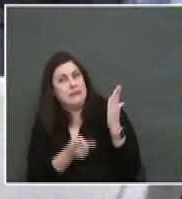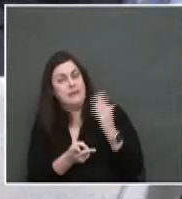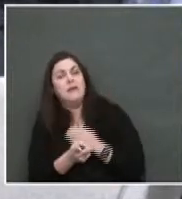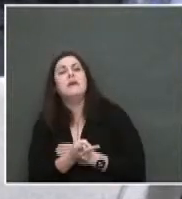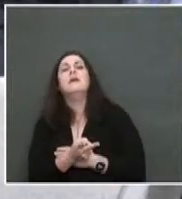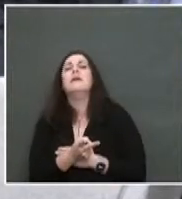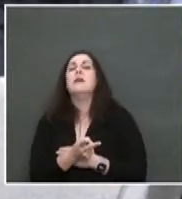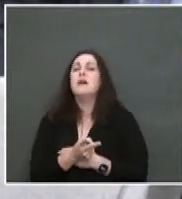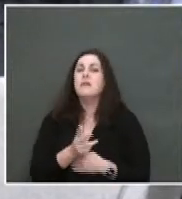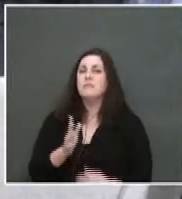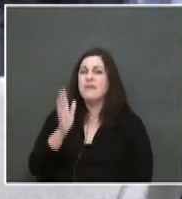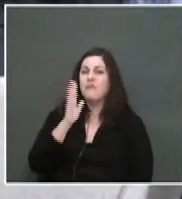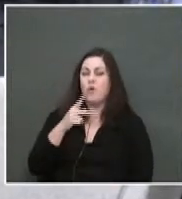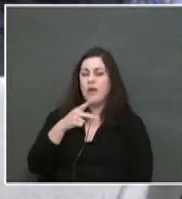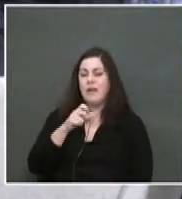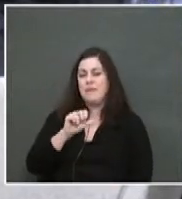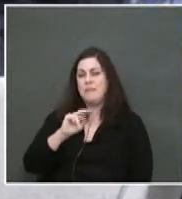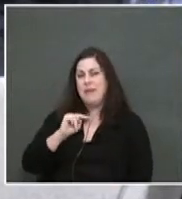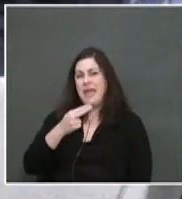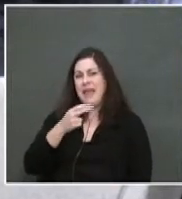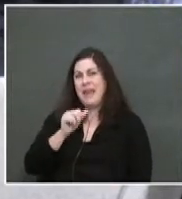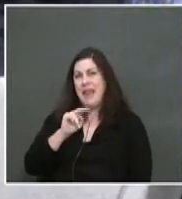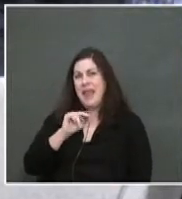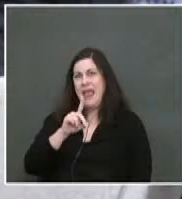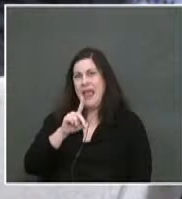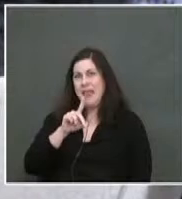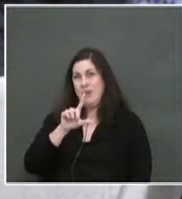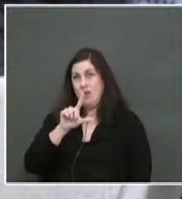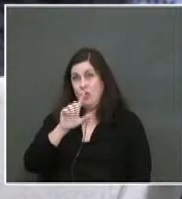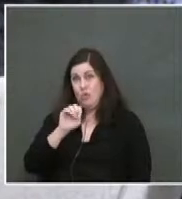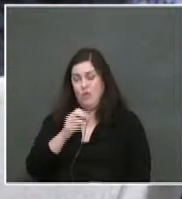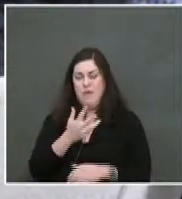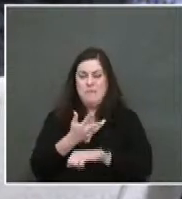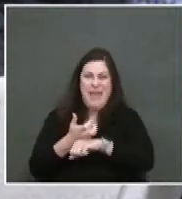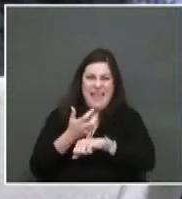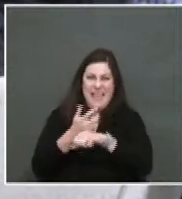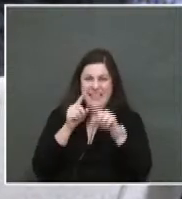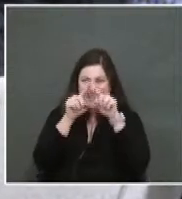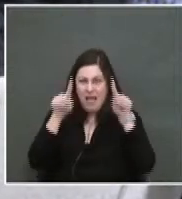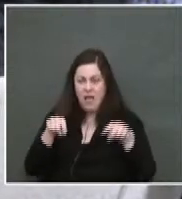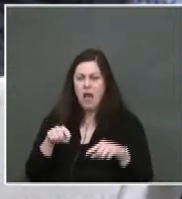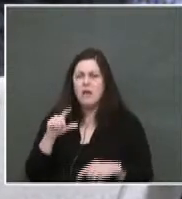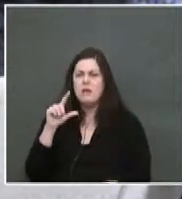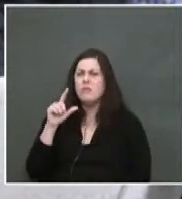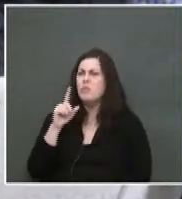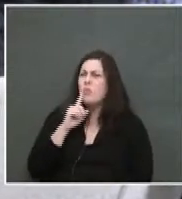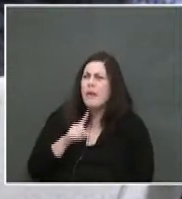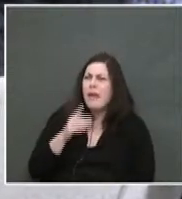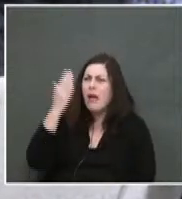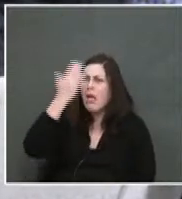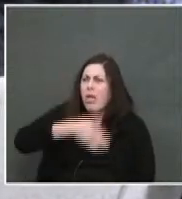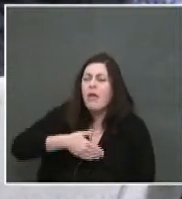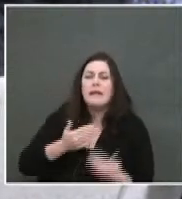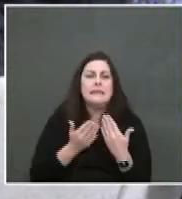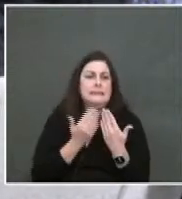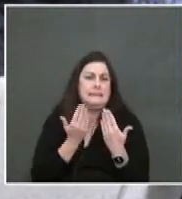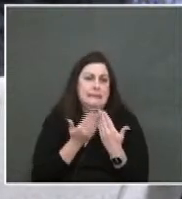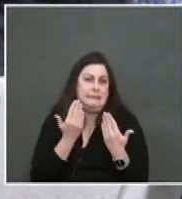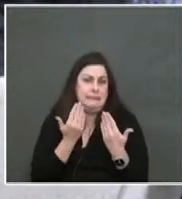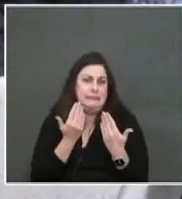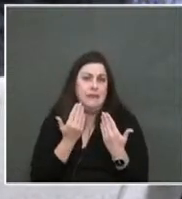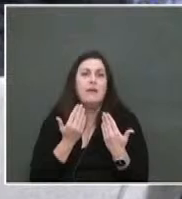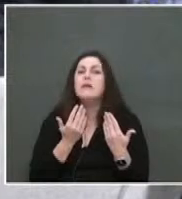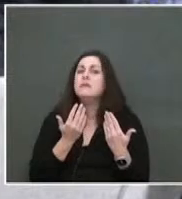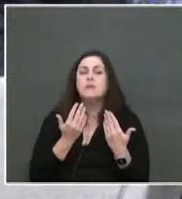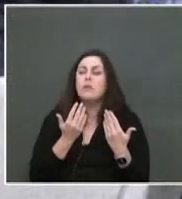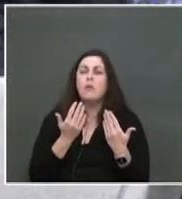We did those panhandling signs, and they're really small, and nobody really can see them. And so last thing I want